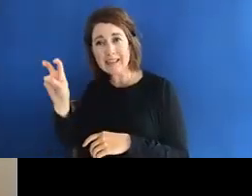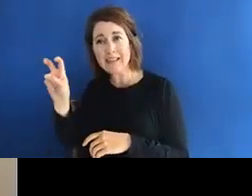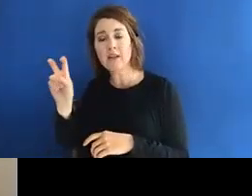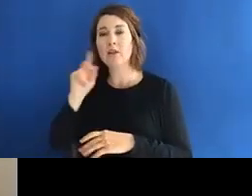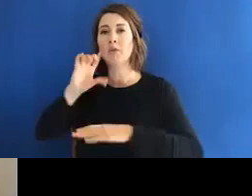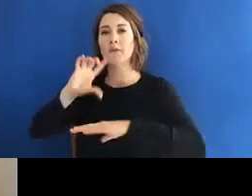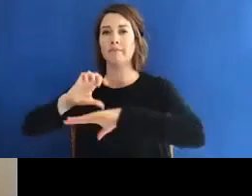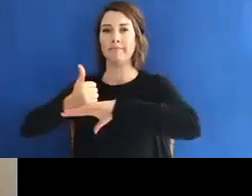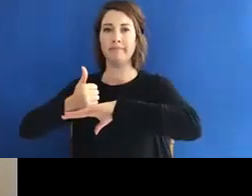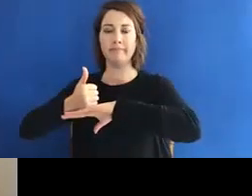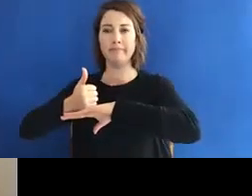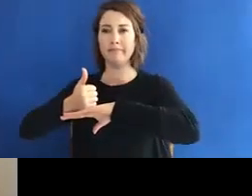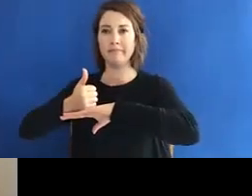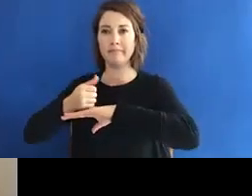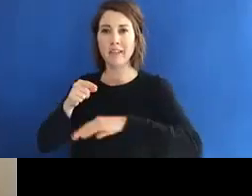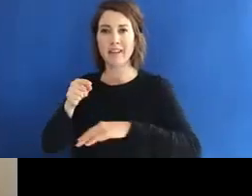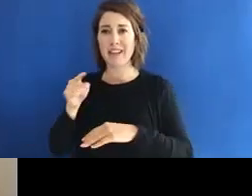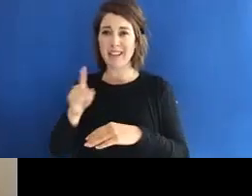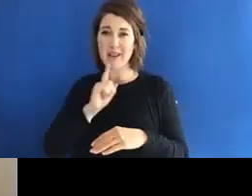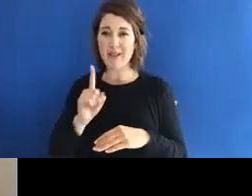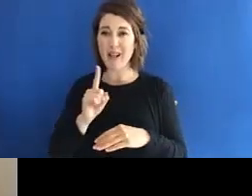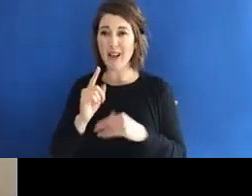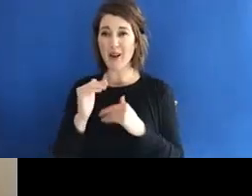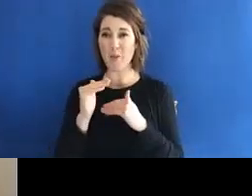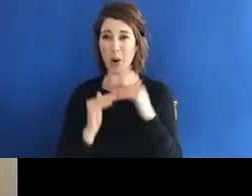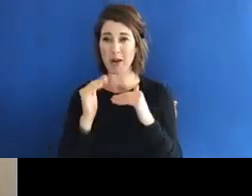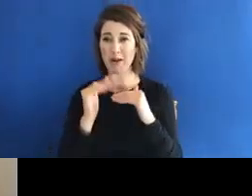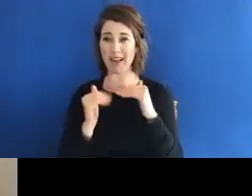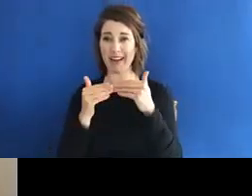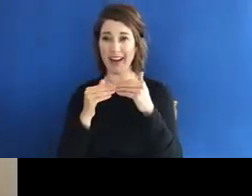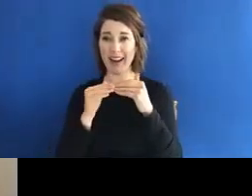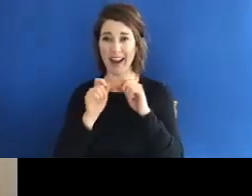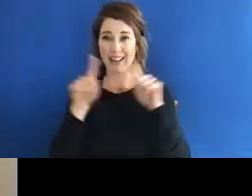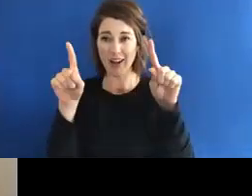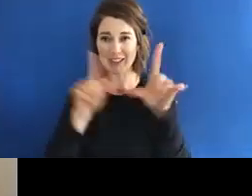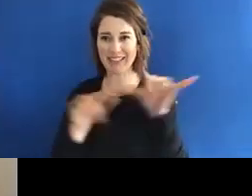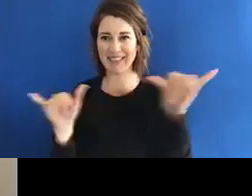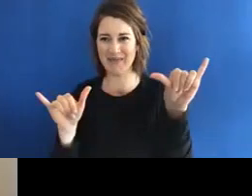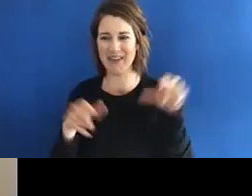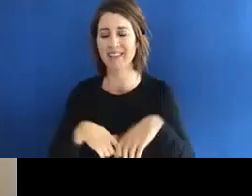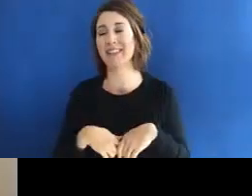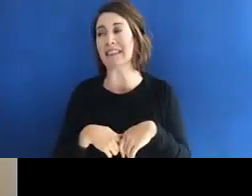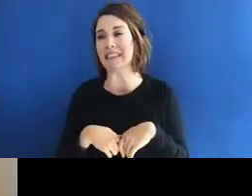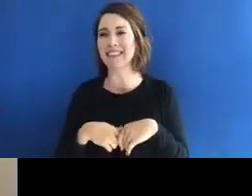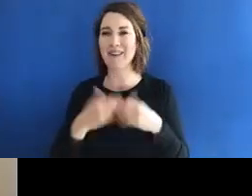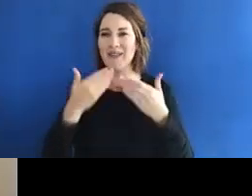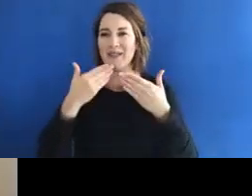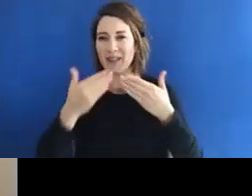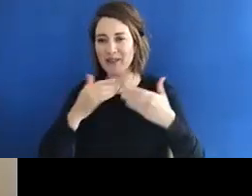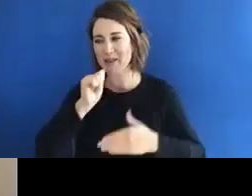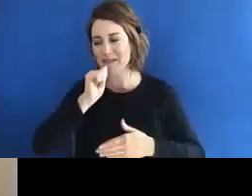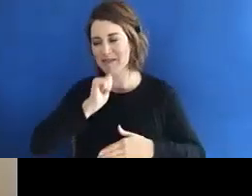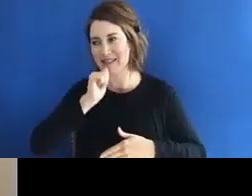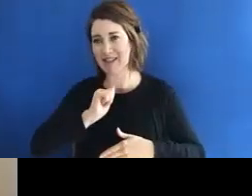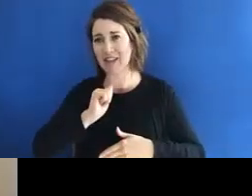this boat as we sailed it. That said, we are grateful for your patience, as it has not always been